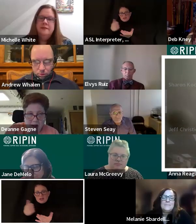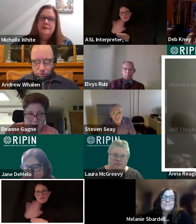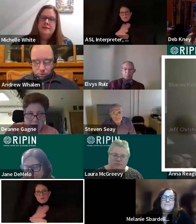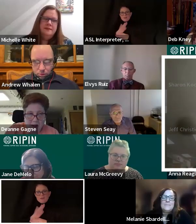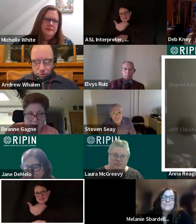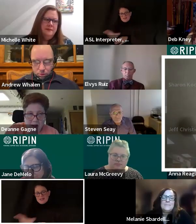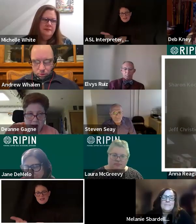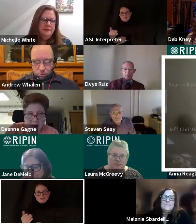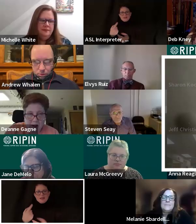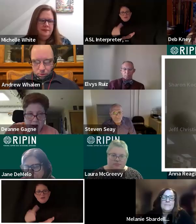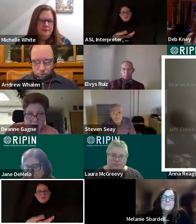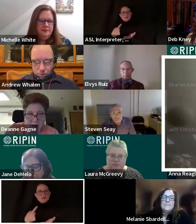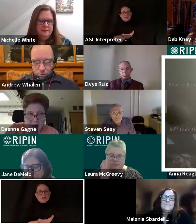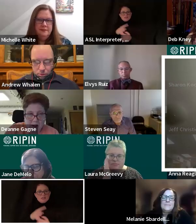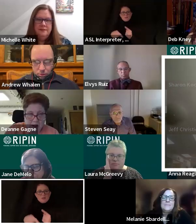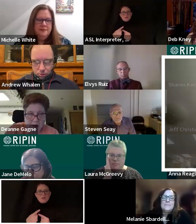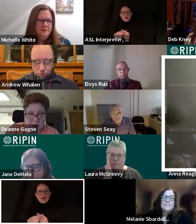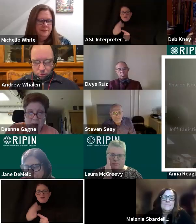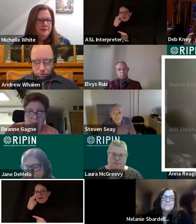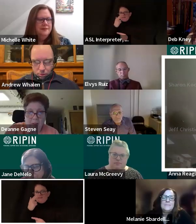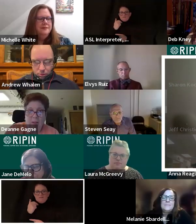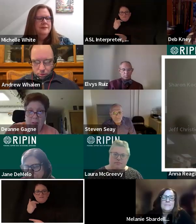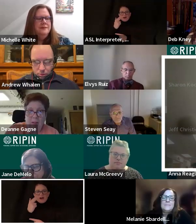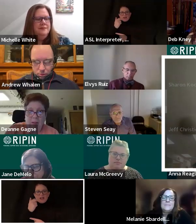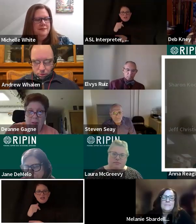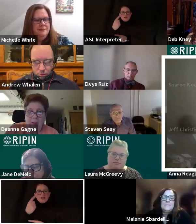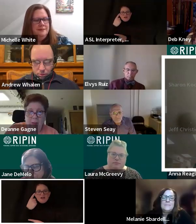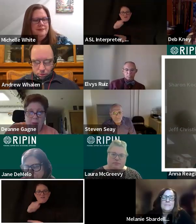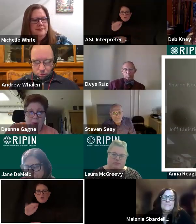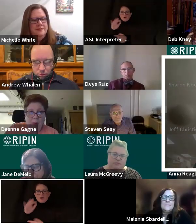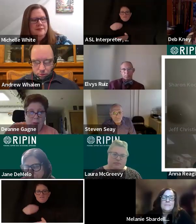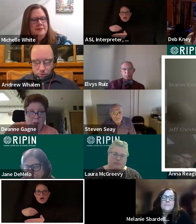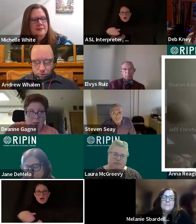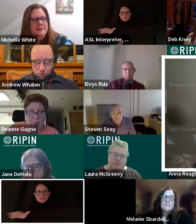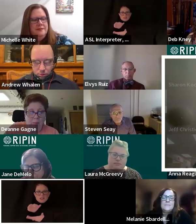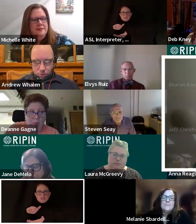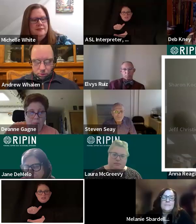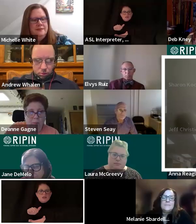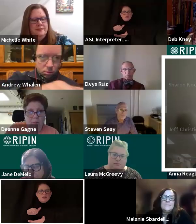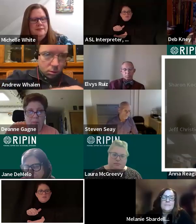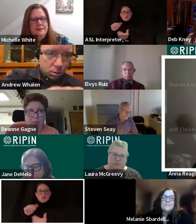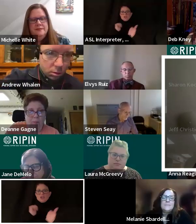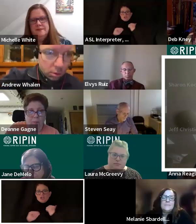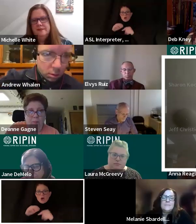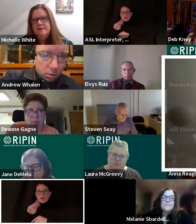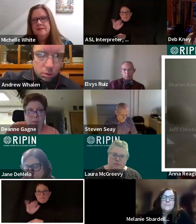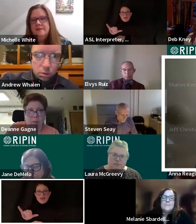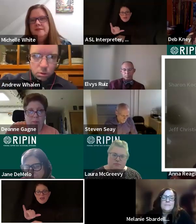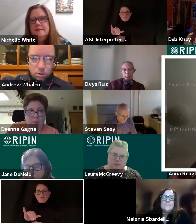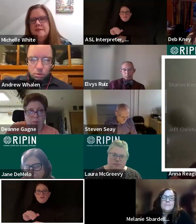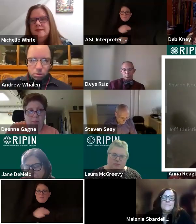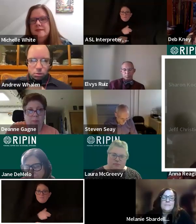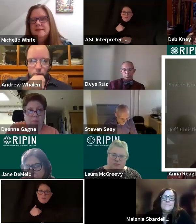stuff. And then they're talking about wanting to do Funny for Fun's show in May to see if they can increase